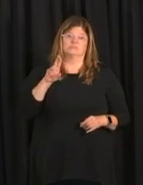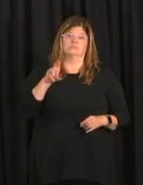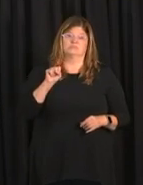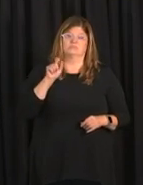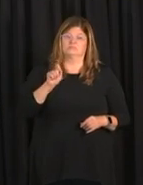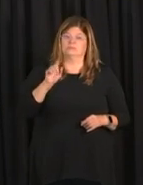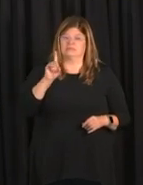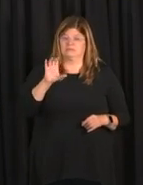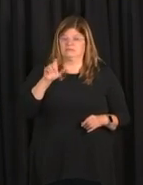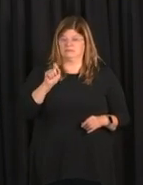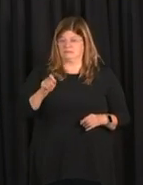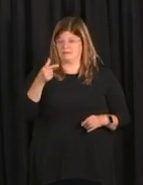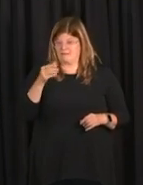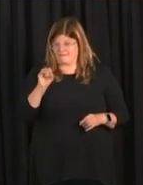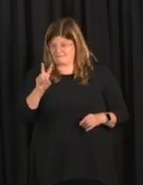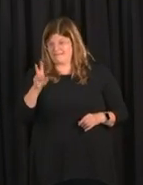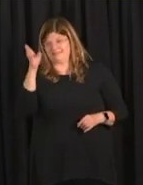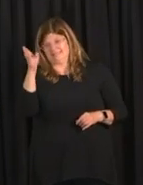coronavirus.dc.gov